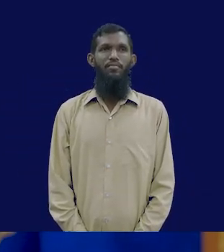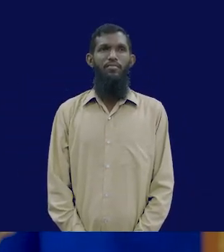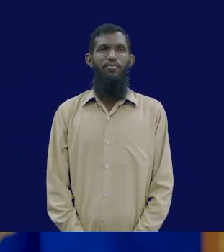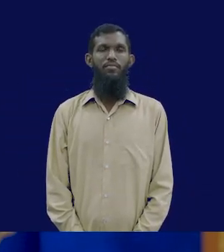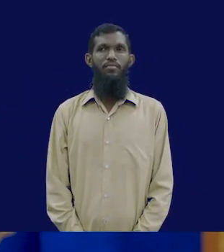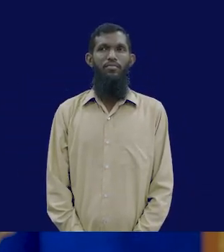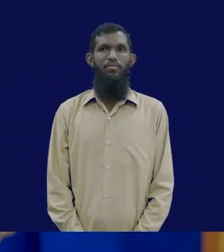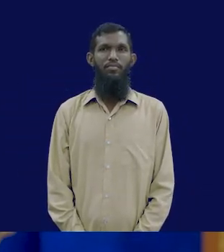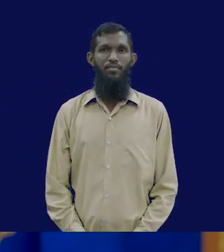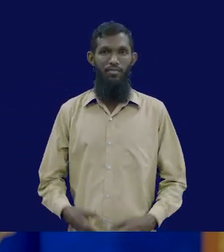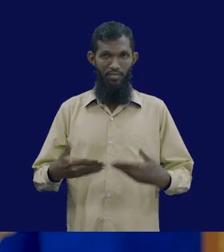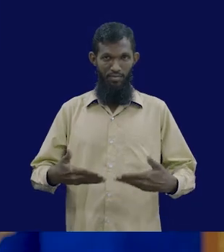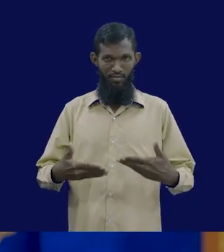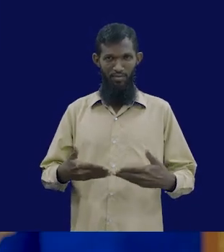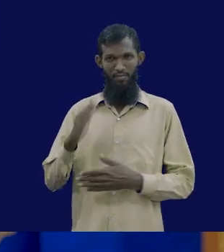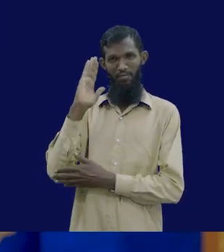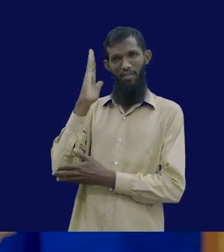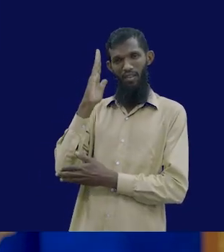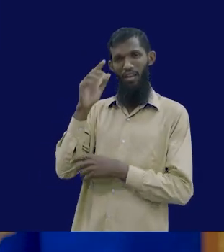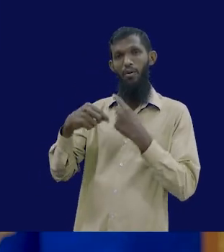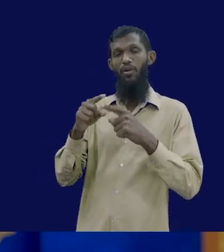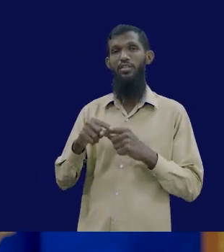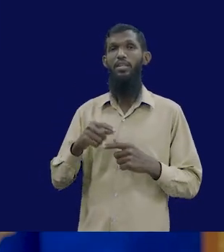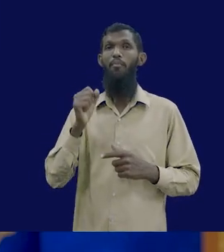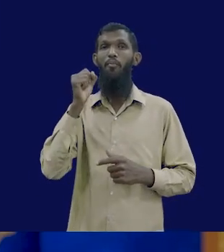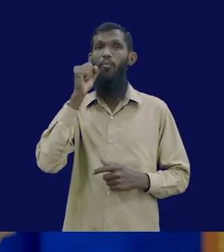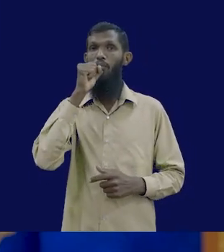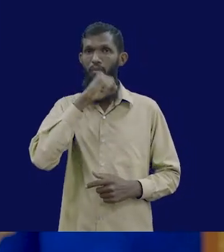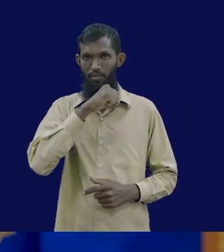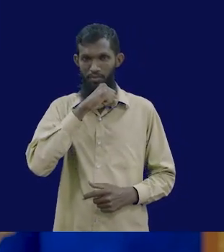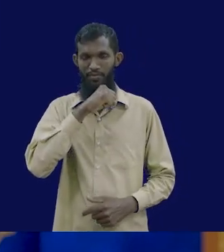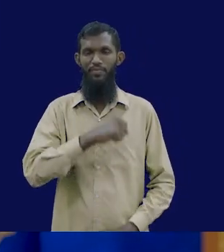In today's episode, we'll be discussing about fasting.